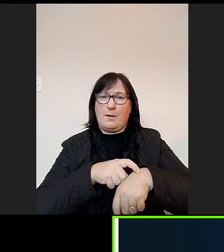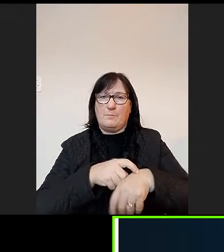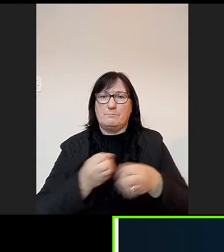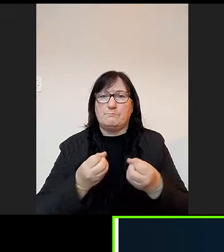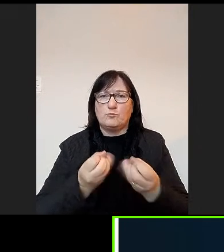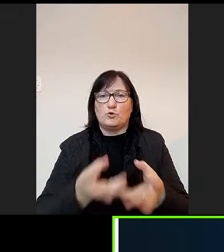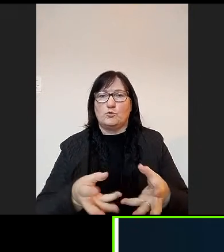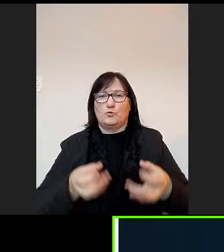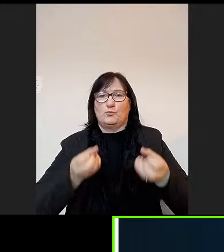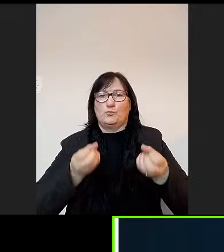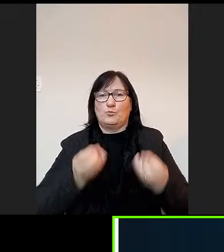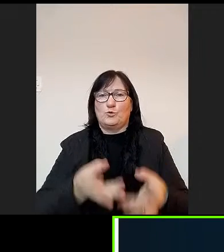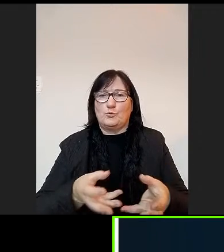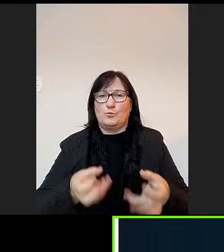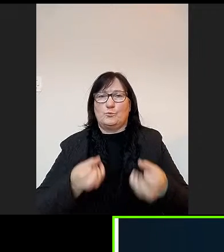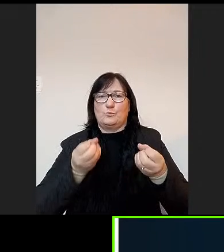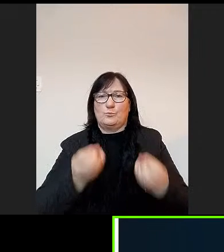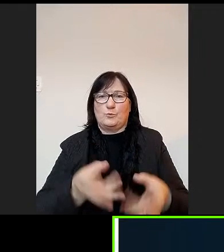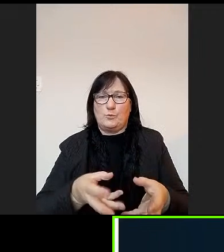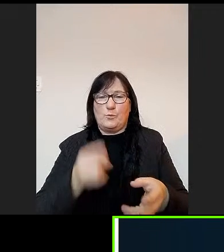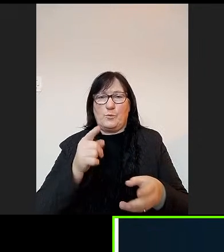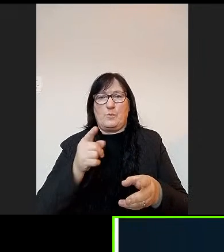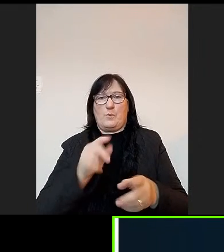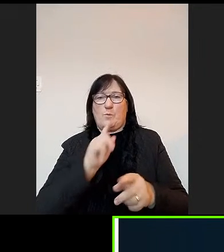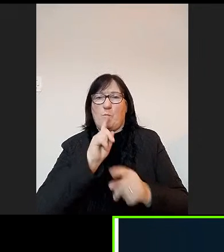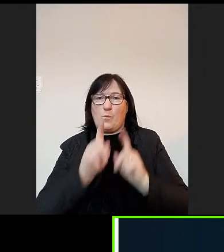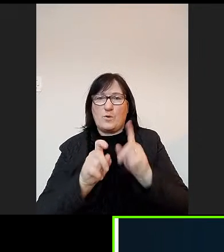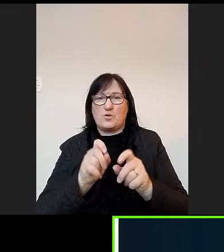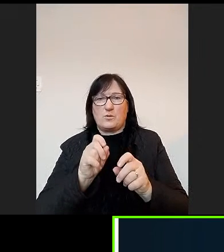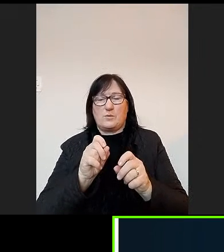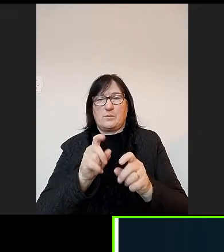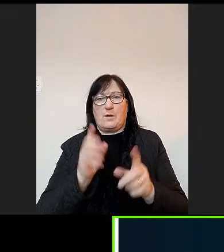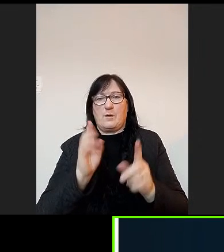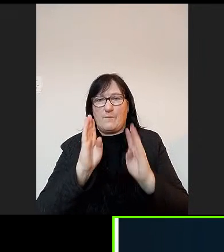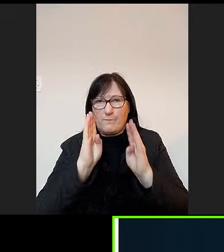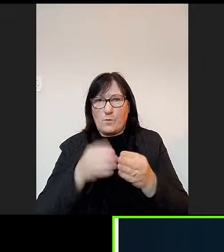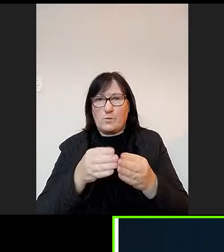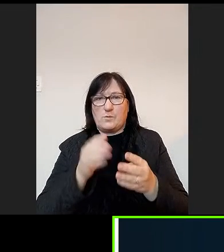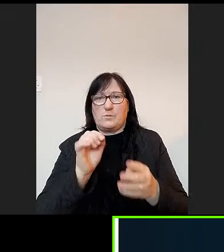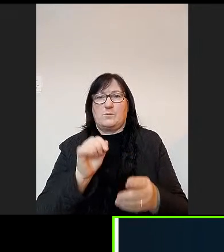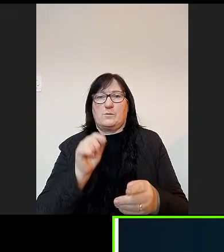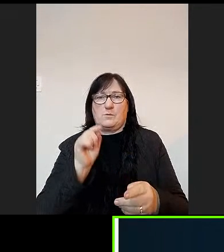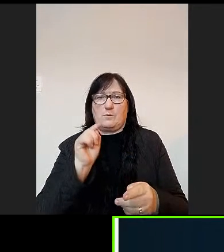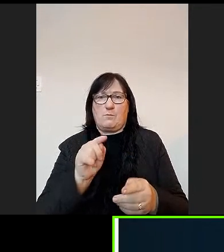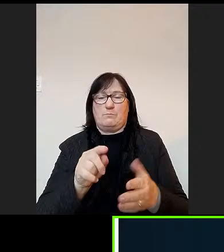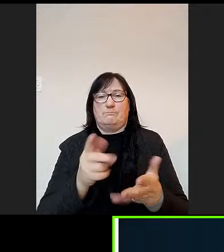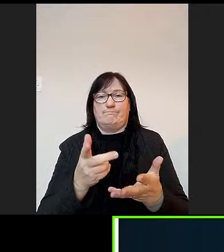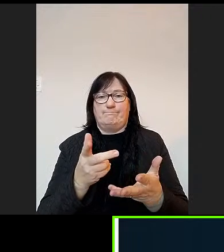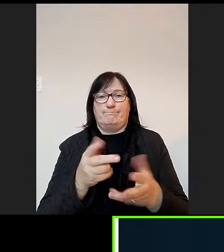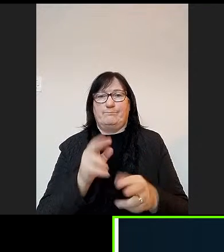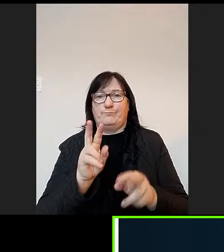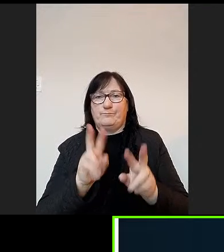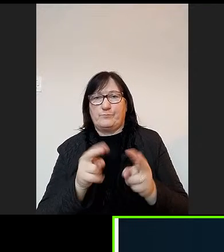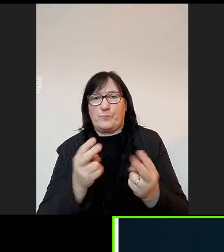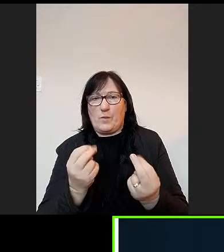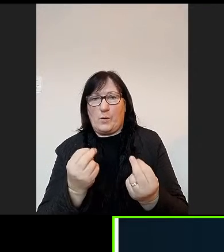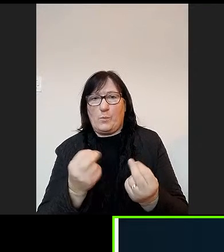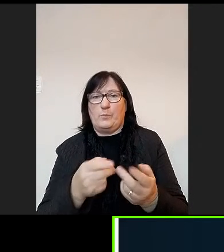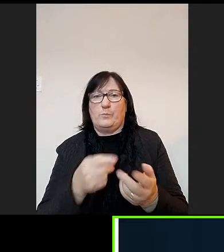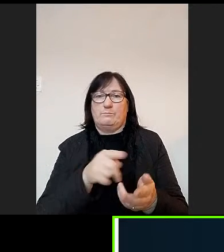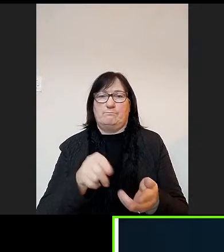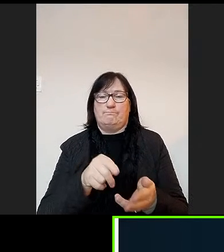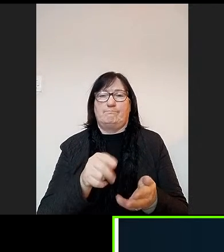of focusing our energies on new applications. And our assessment of